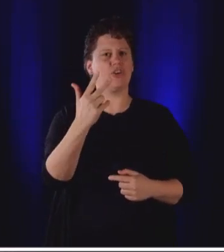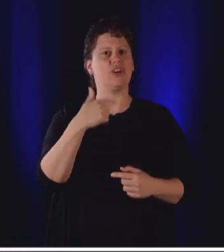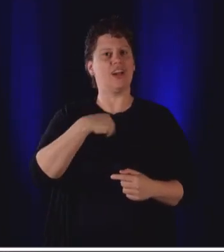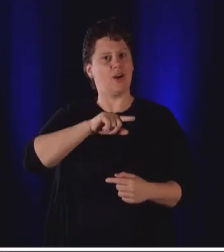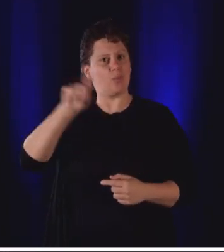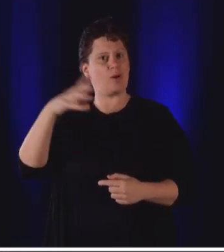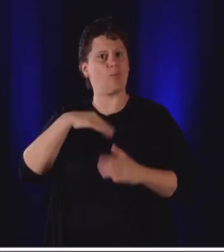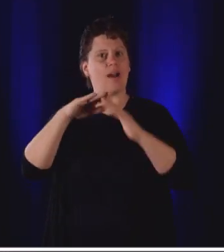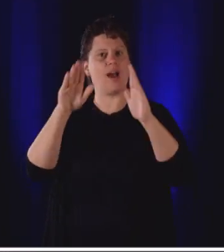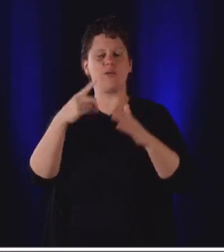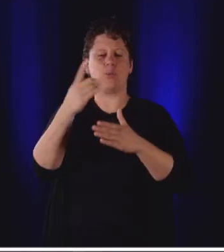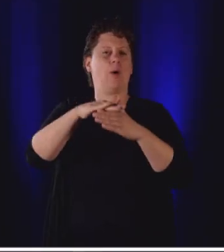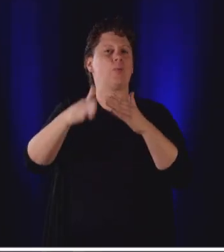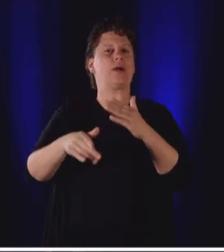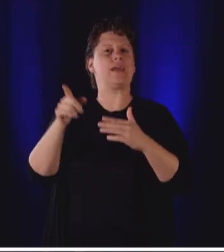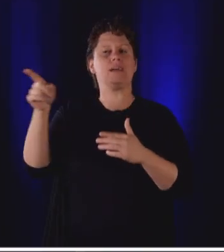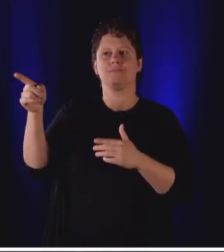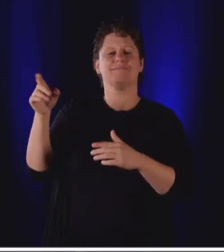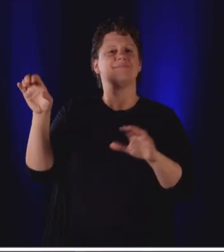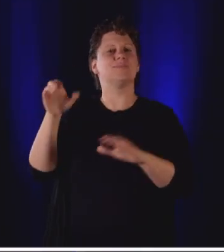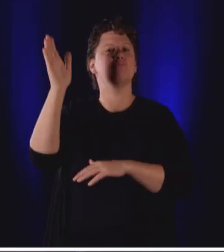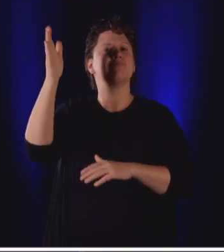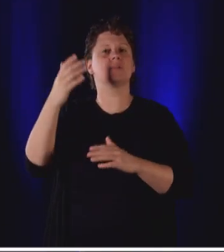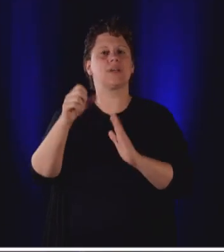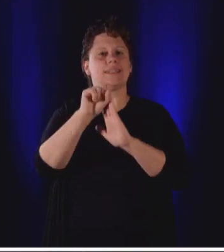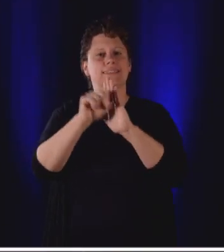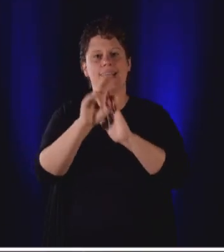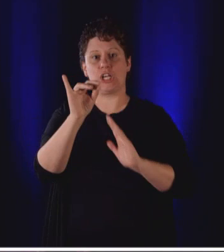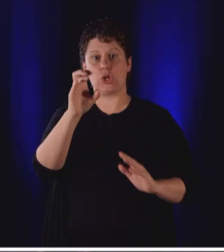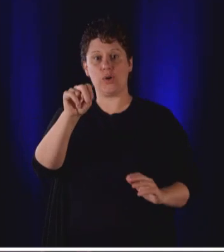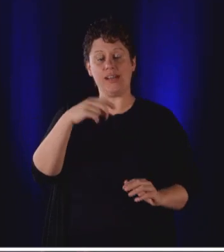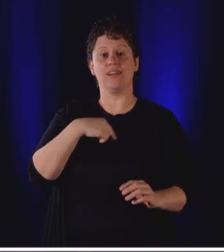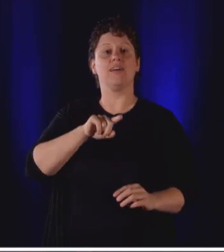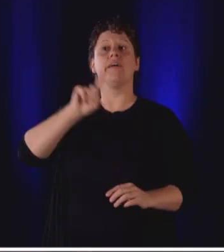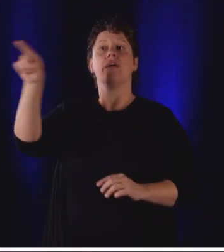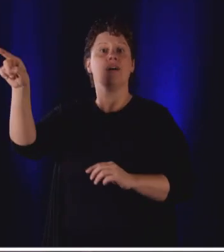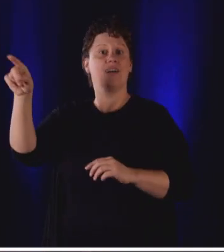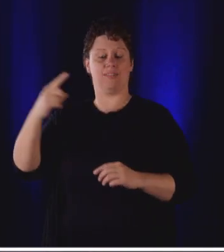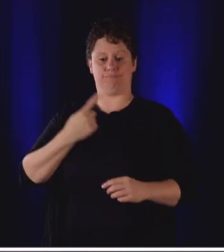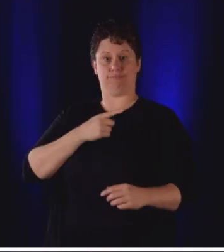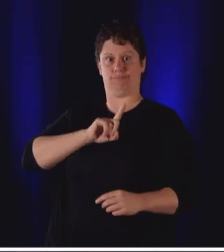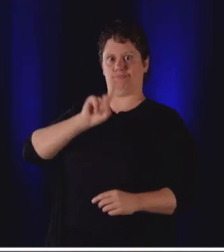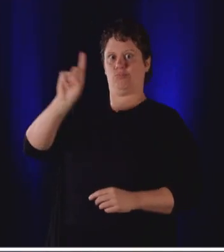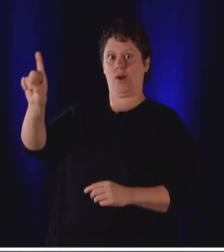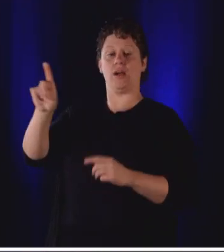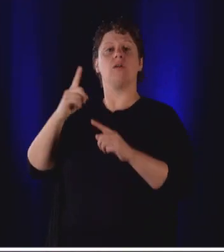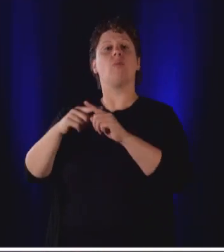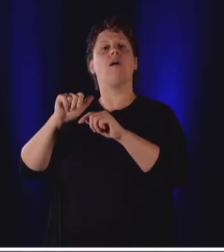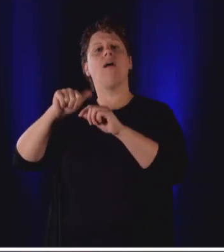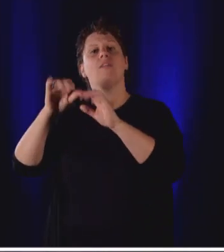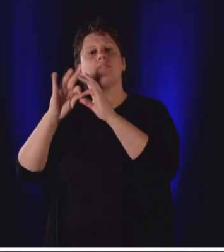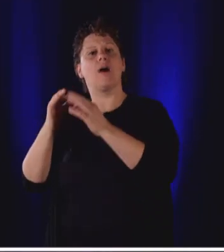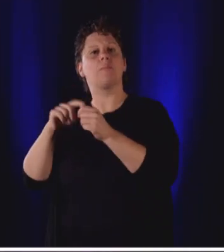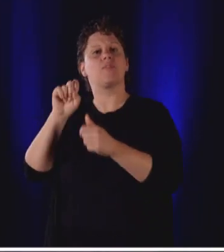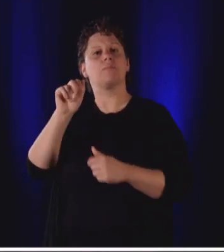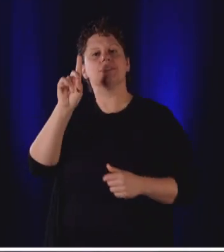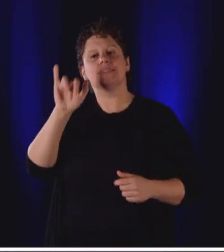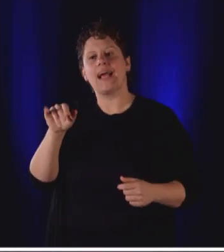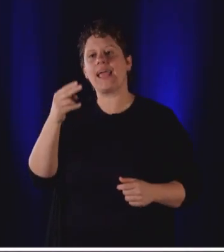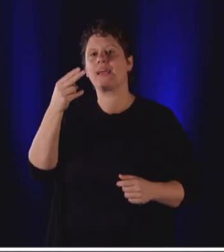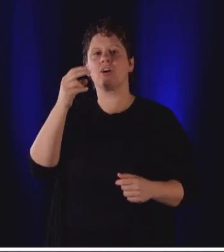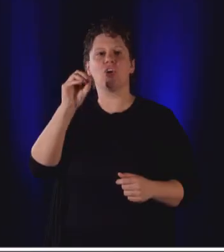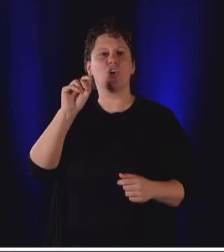of the Union address, and I was out there with members of families from Sandy Hook, from Clackamas Town Center, from